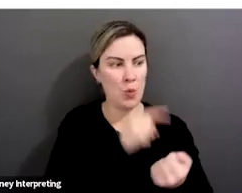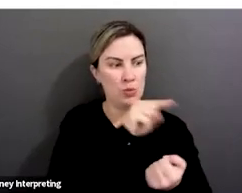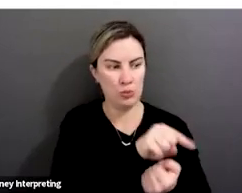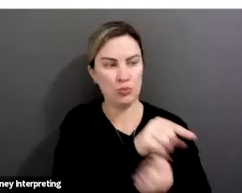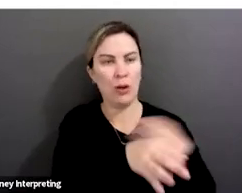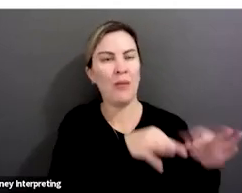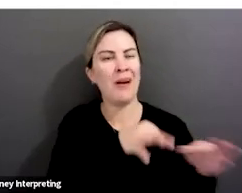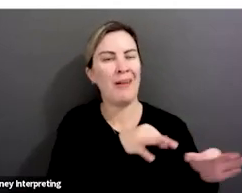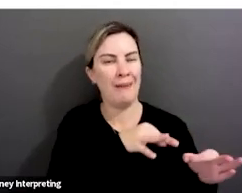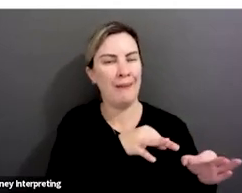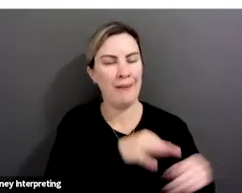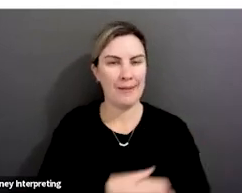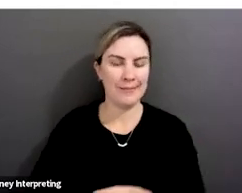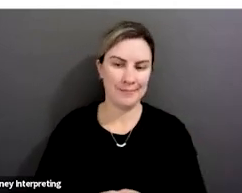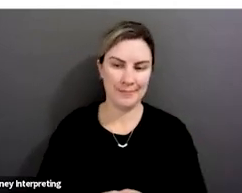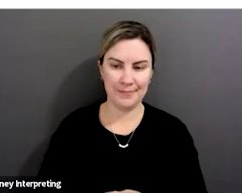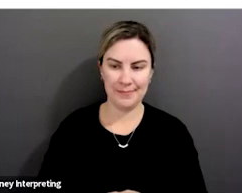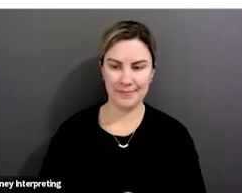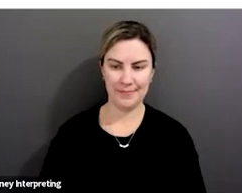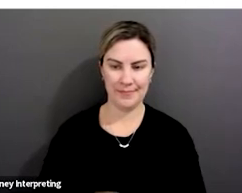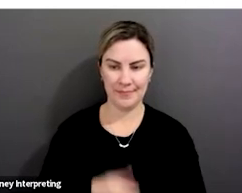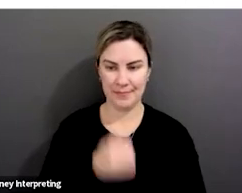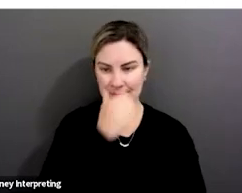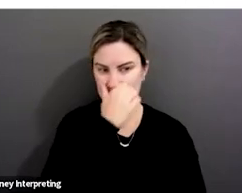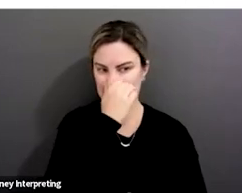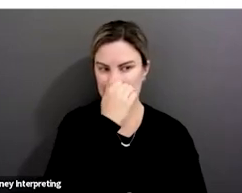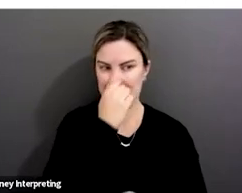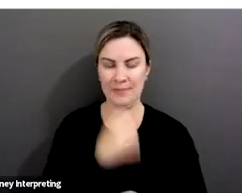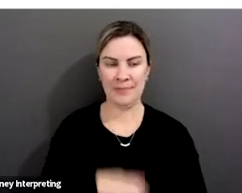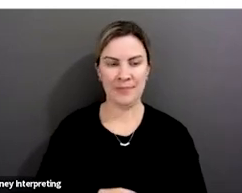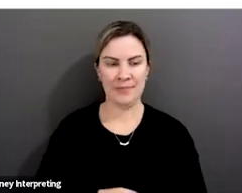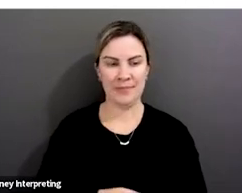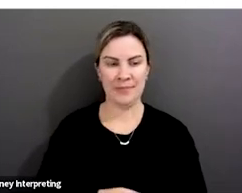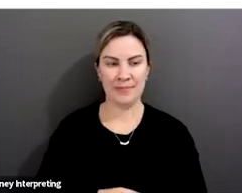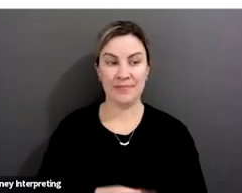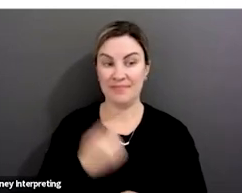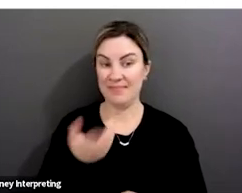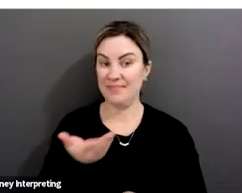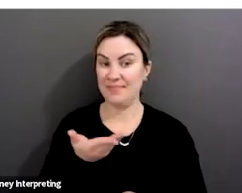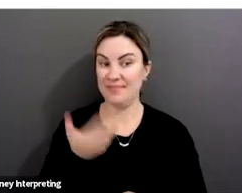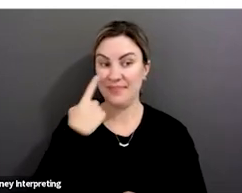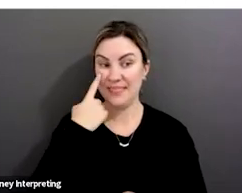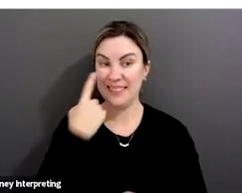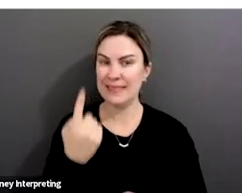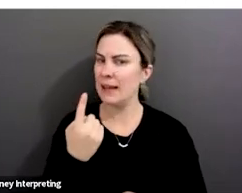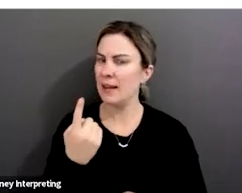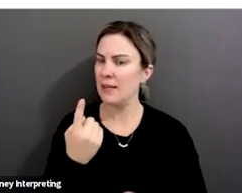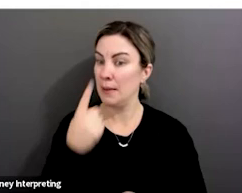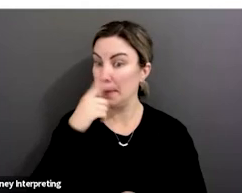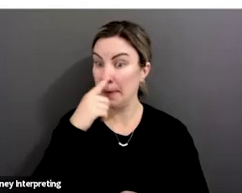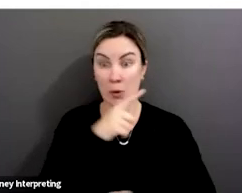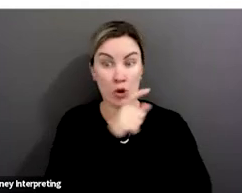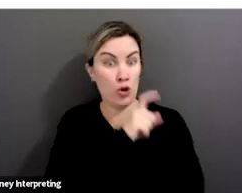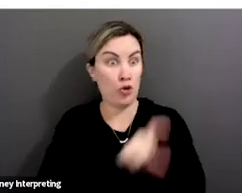plan. And then on my next slide, we can see some of those early findings around